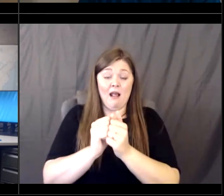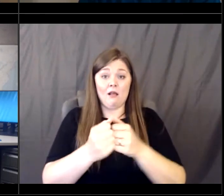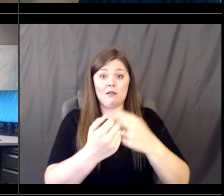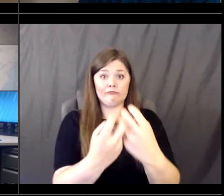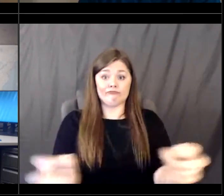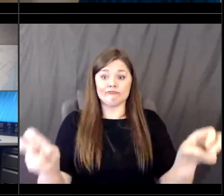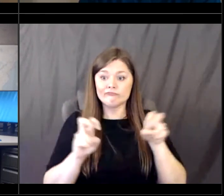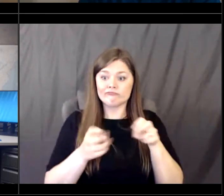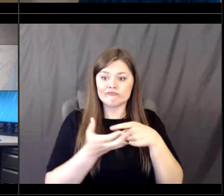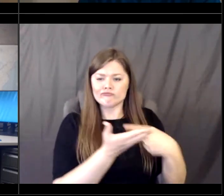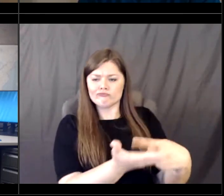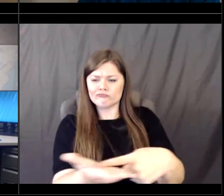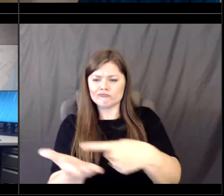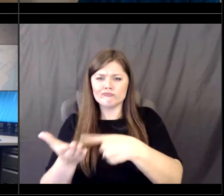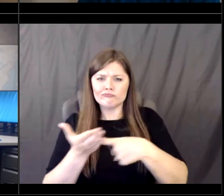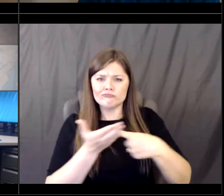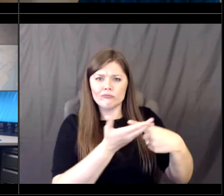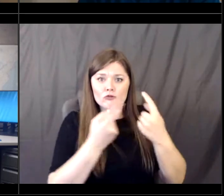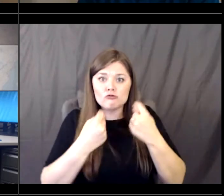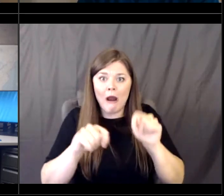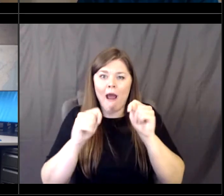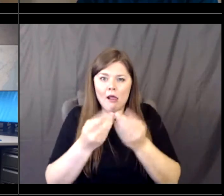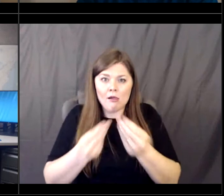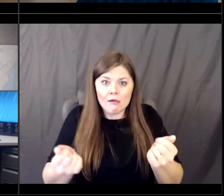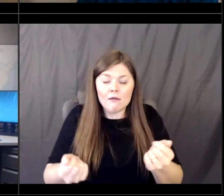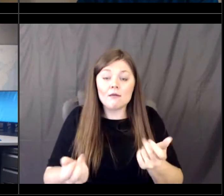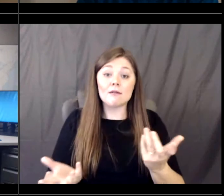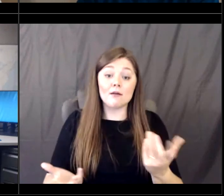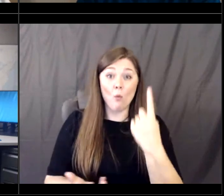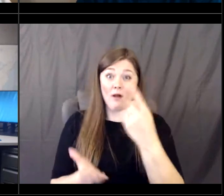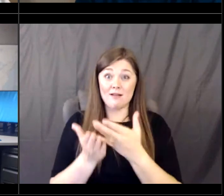them. And one thing that I think I've noticed is that